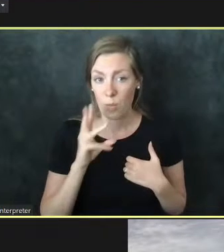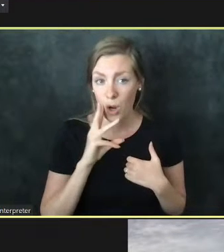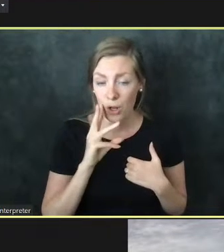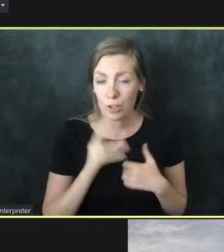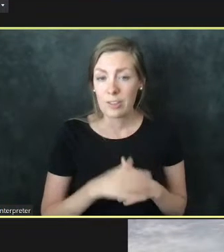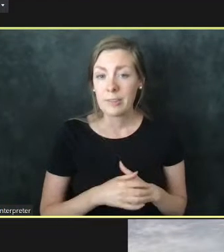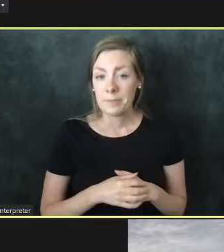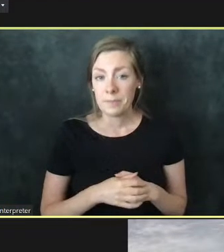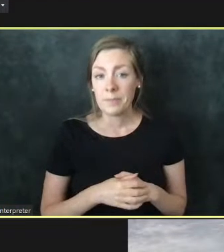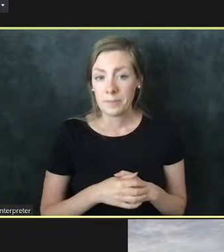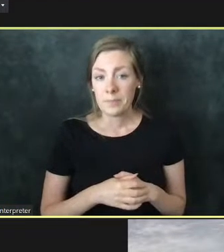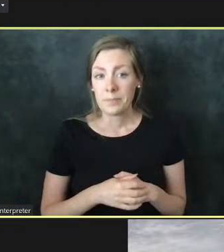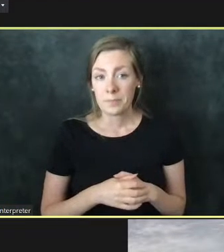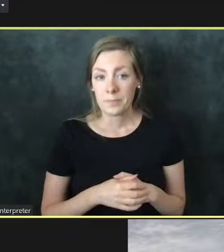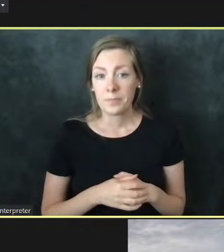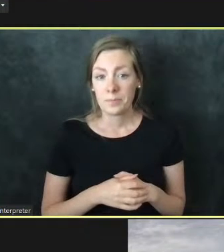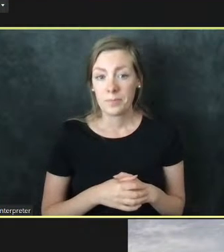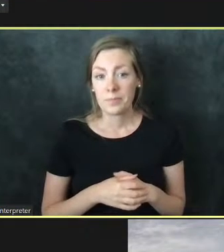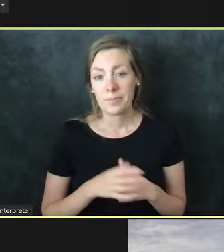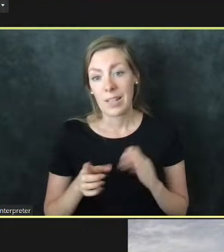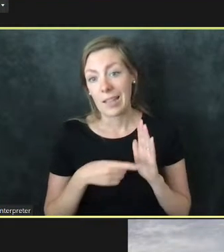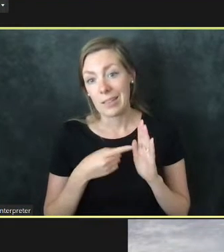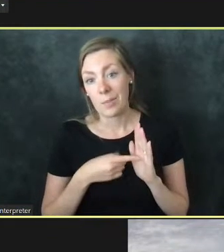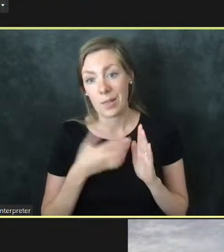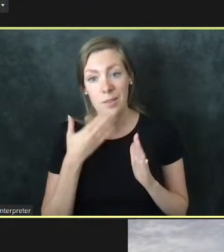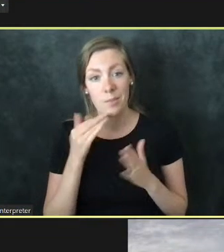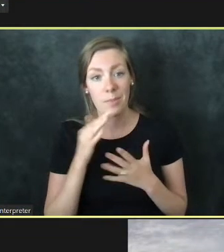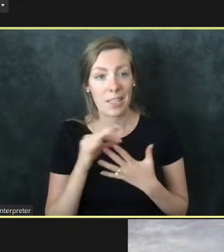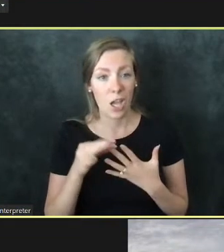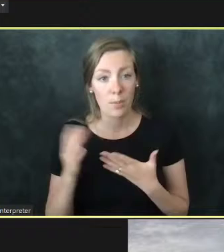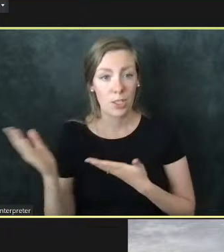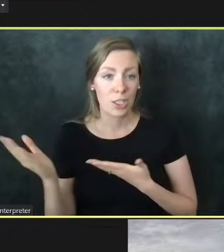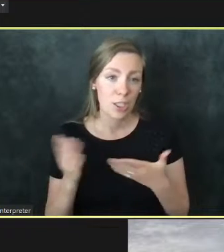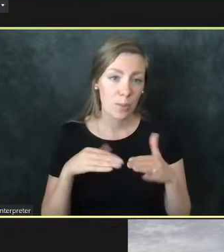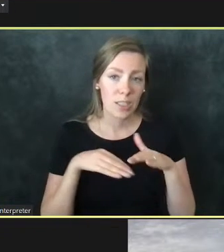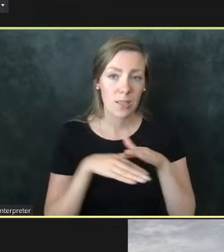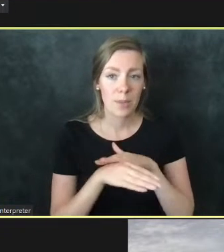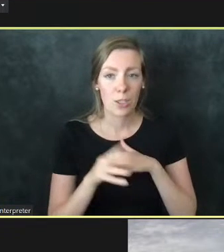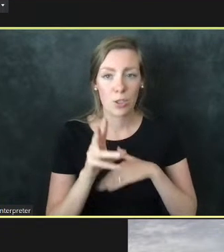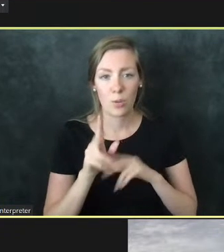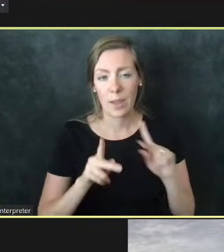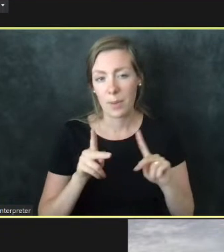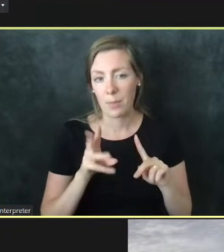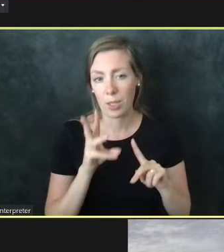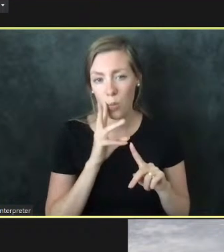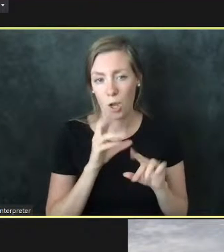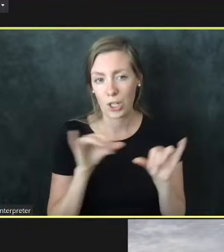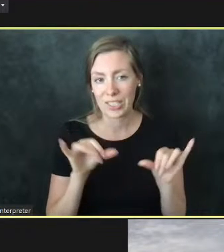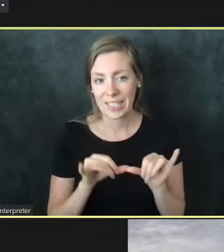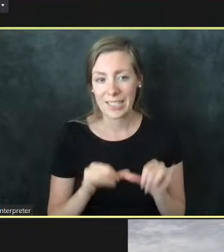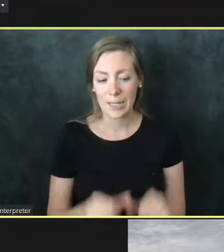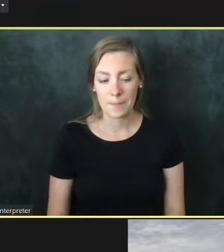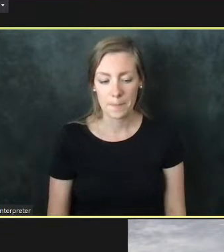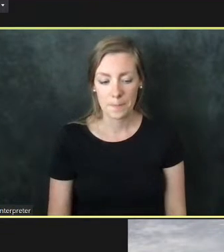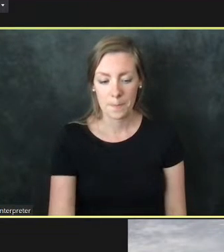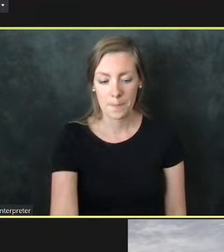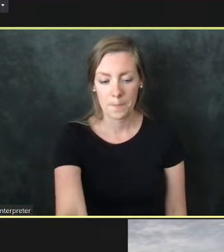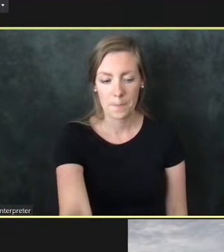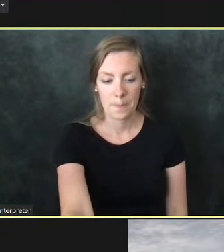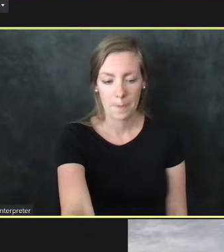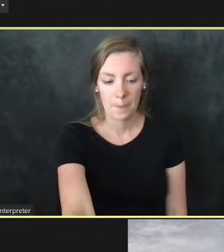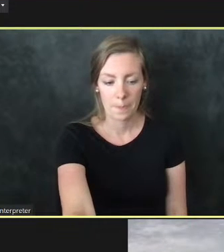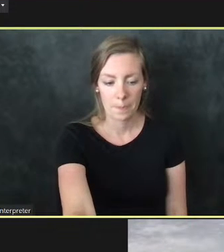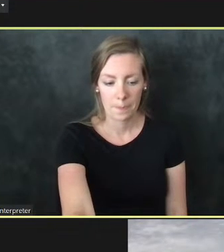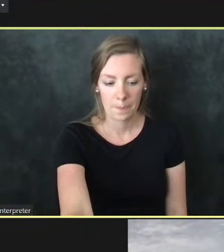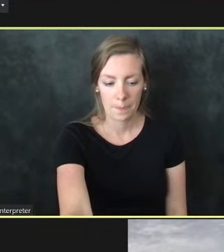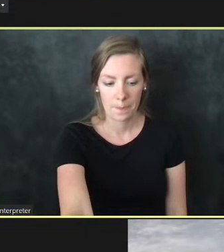estatal para prestar bien sometimes esta the best option is to bring them into y a a veces public que system. la opción mejor es ponerles There's another question